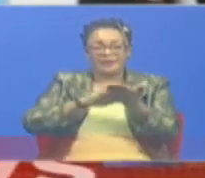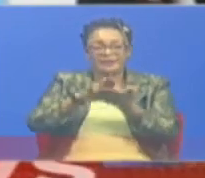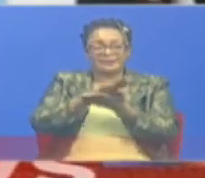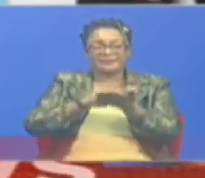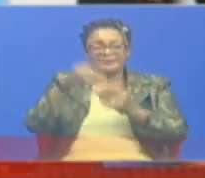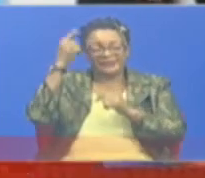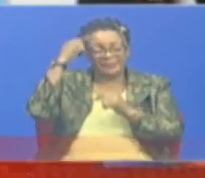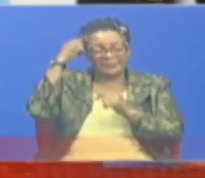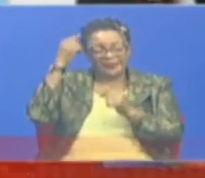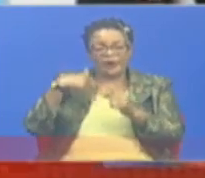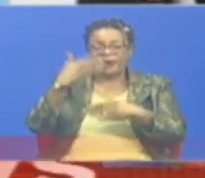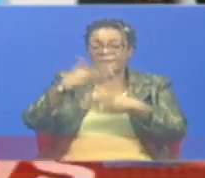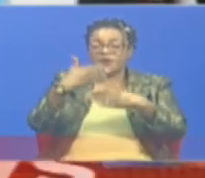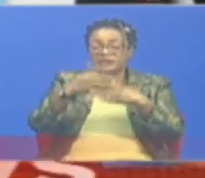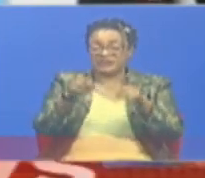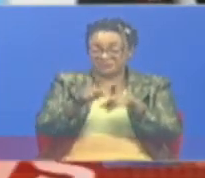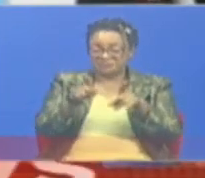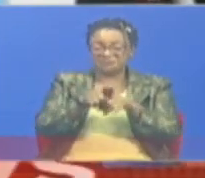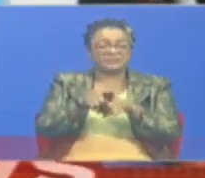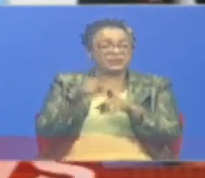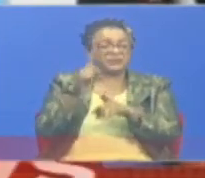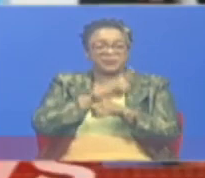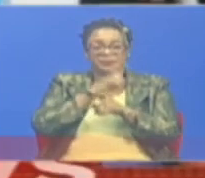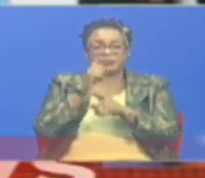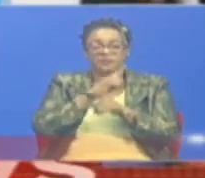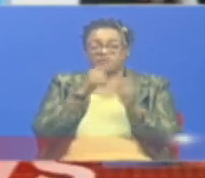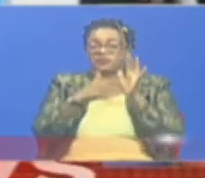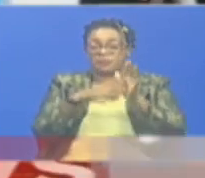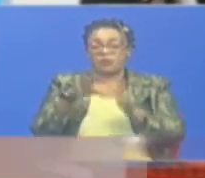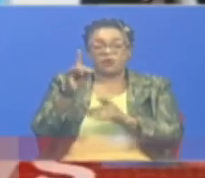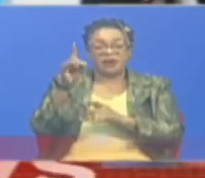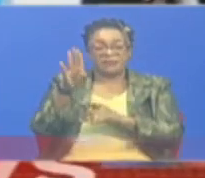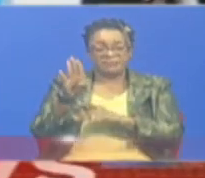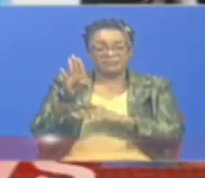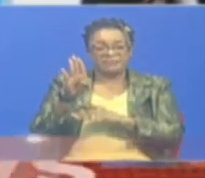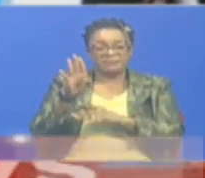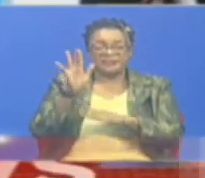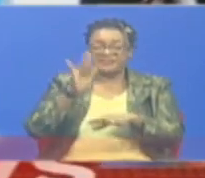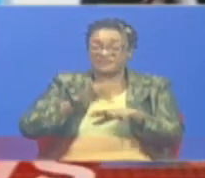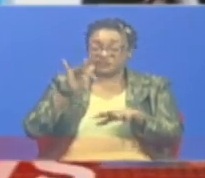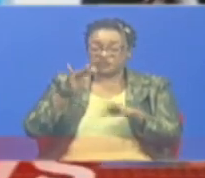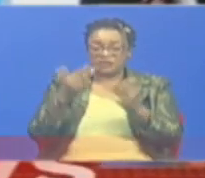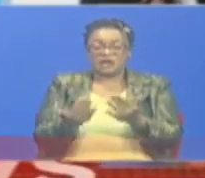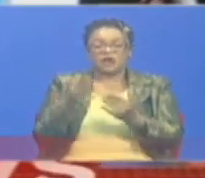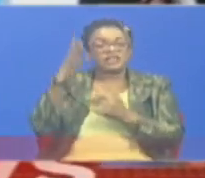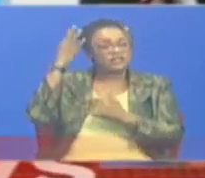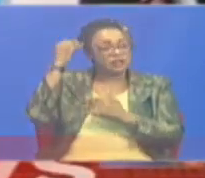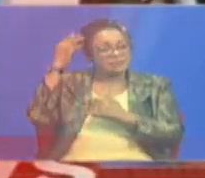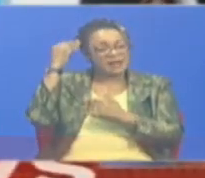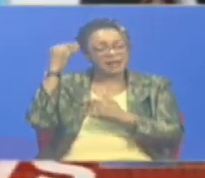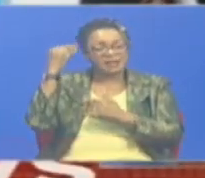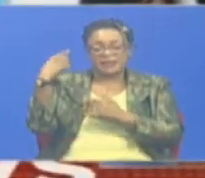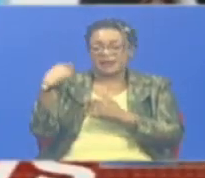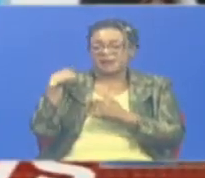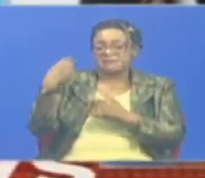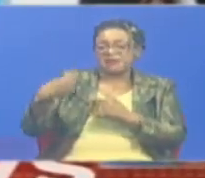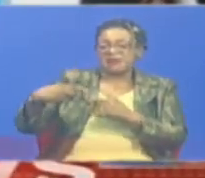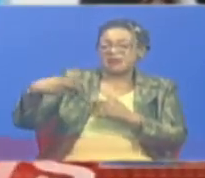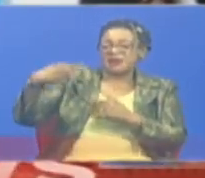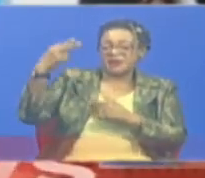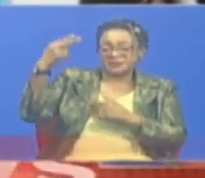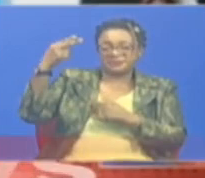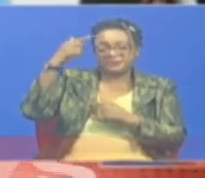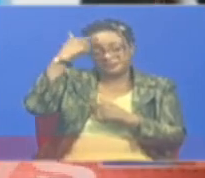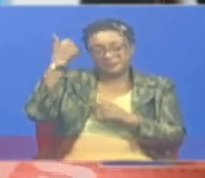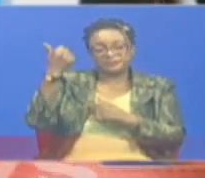remember, our borders are porous, like if you go to Dadaab. And the infection now in Somalia, the numbers are increasing, and because